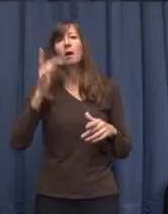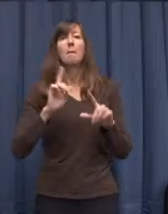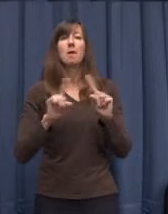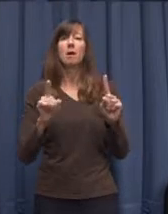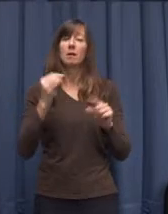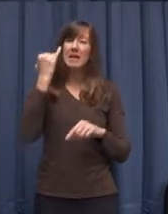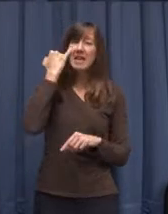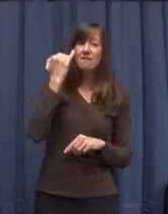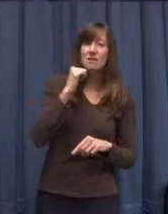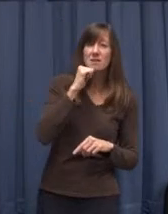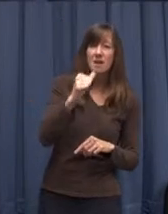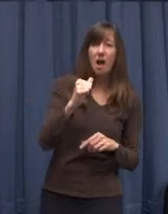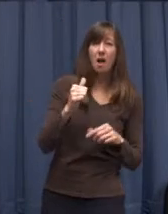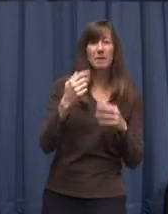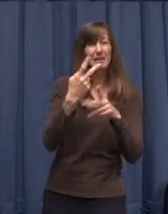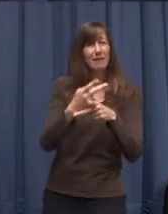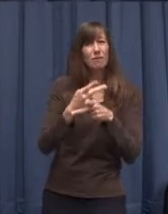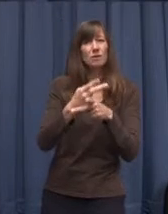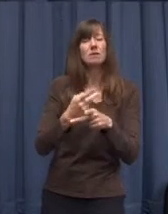this heads.